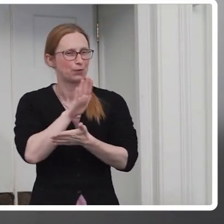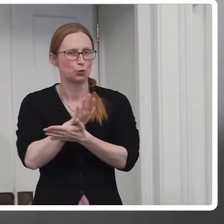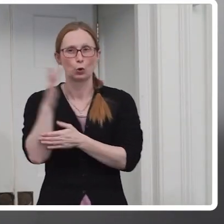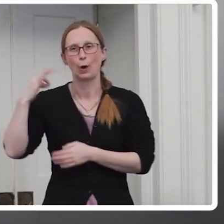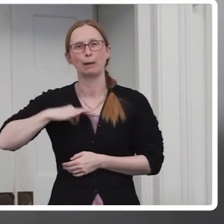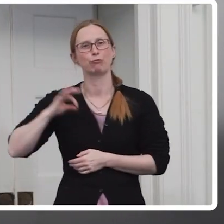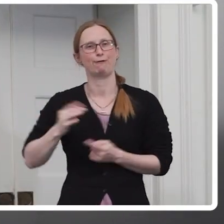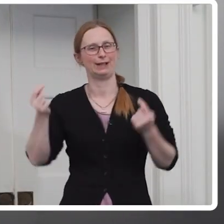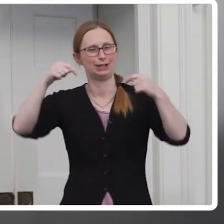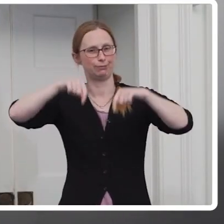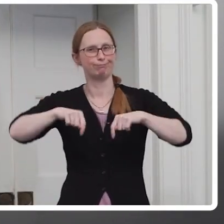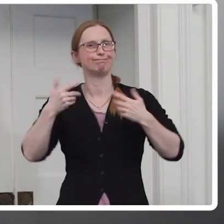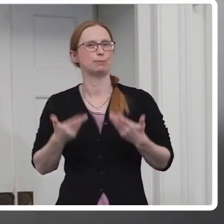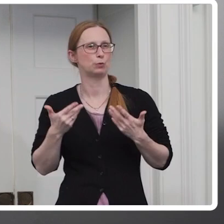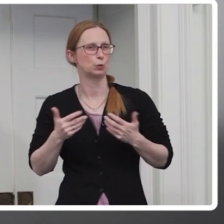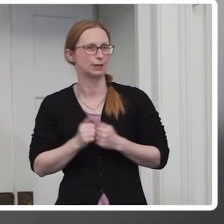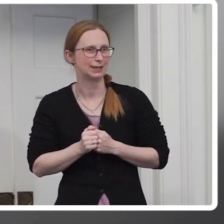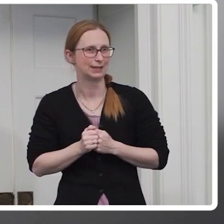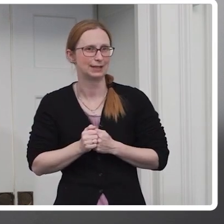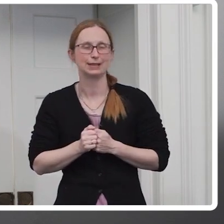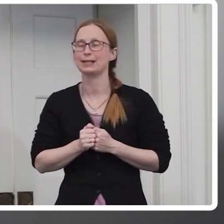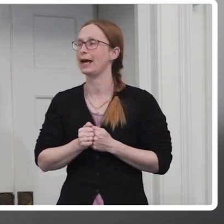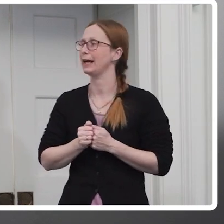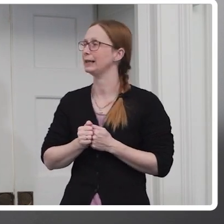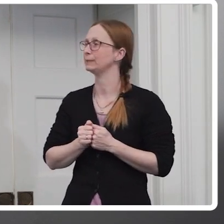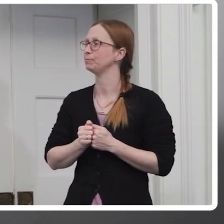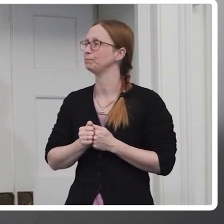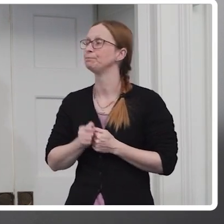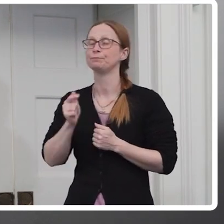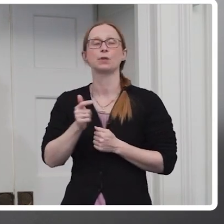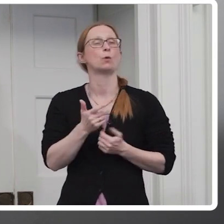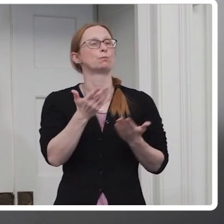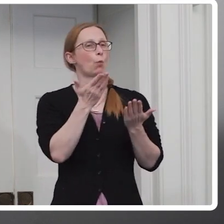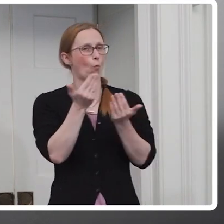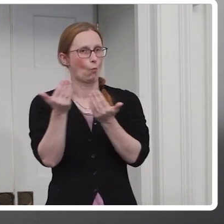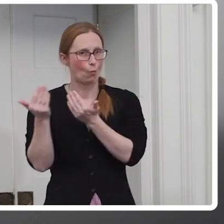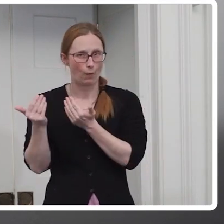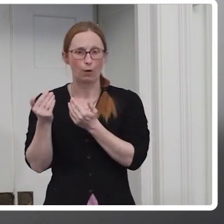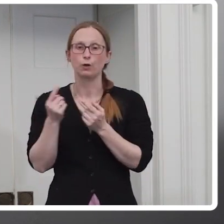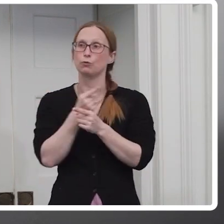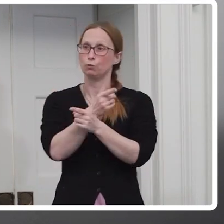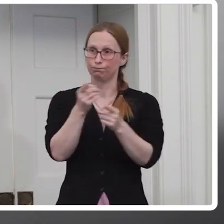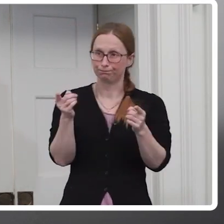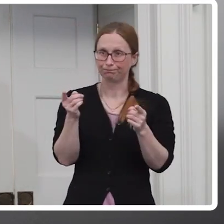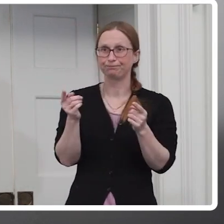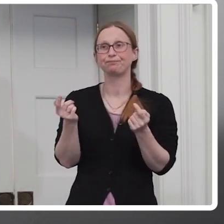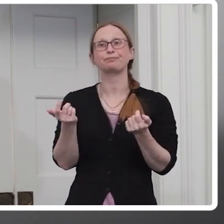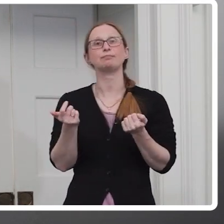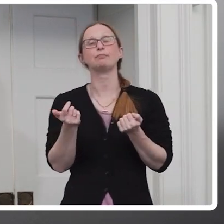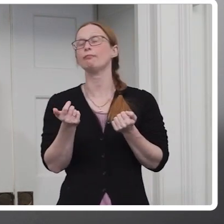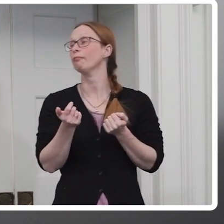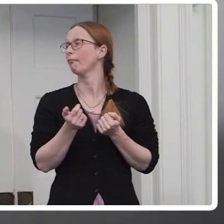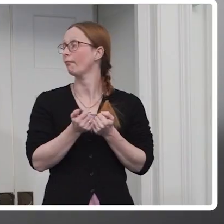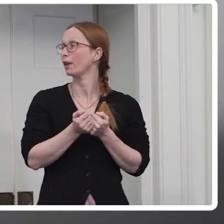It's such a joy and privilege to be here with you all today. So a very warm welcome to